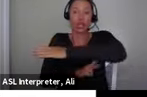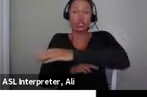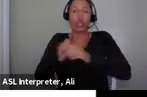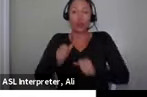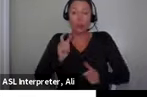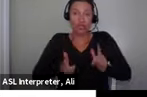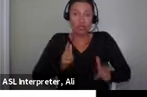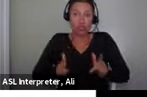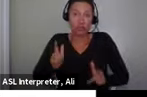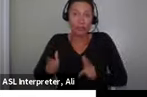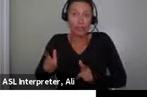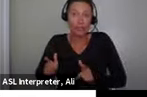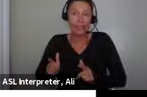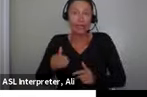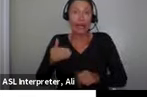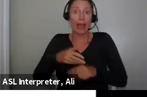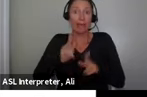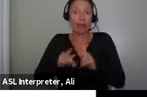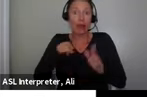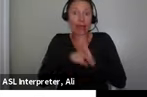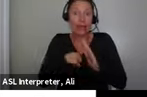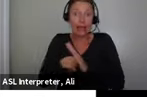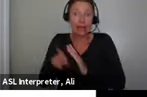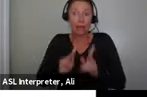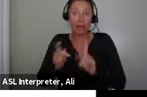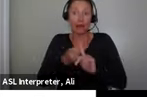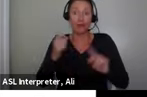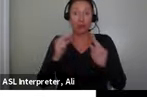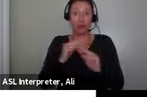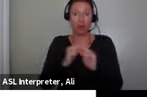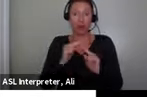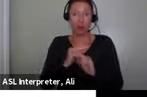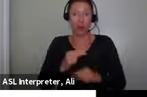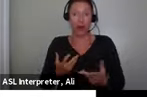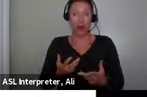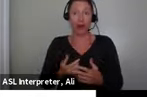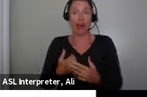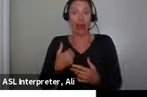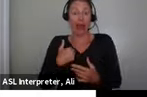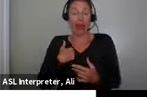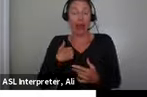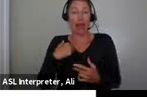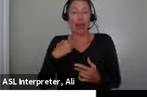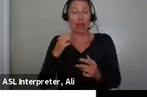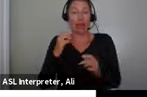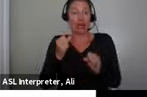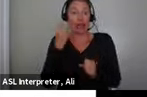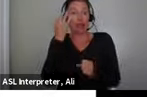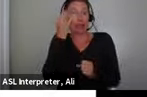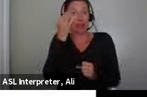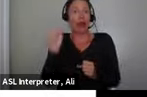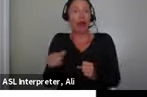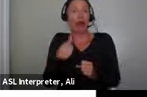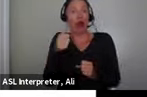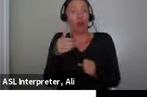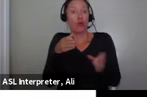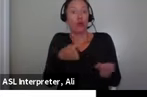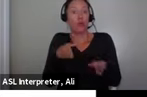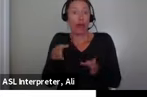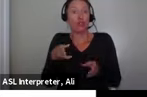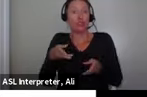at people, killing people on the freeway. And I could think of better ways to spend